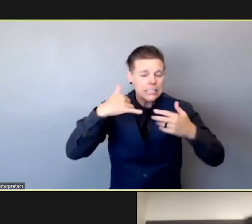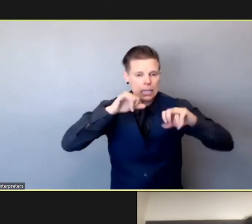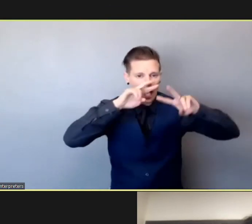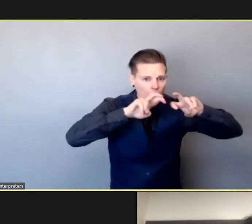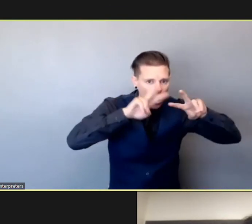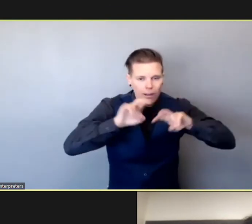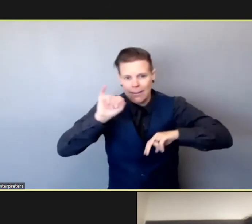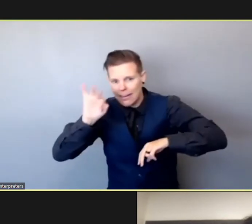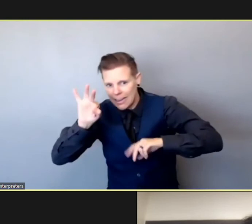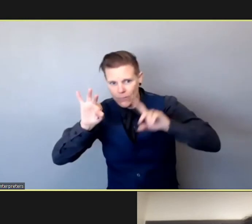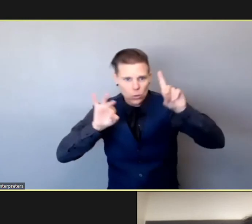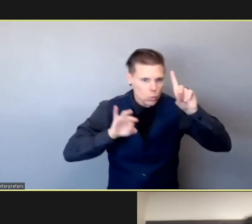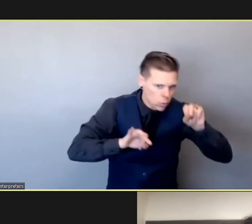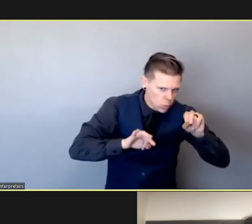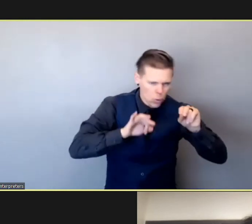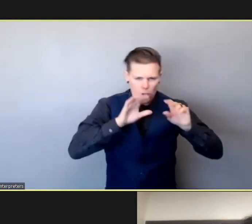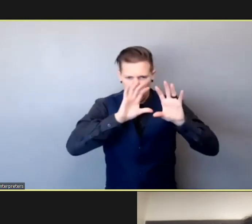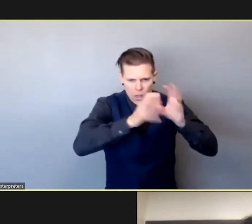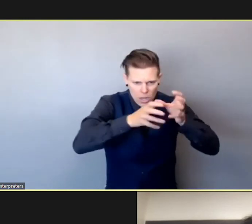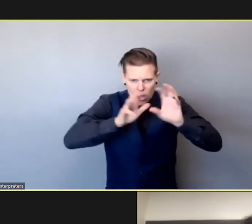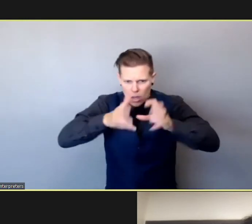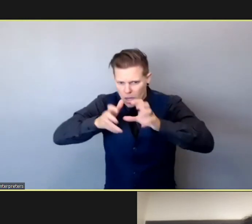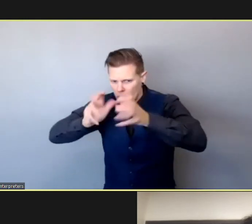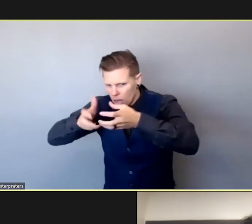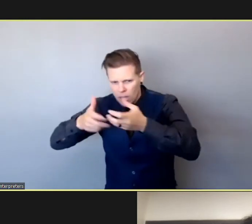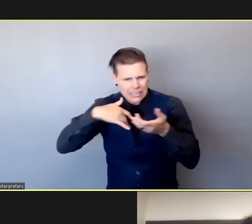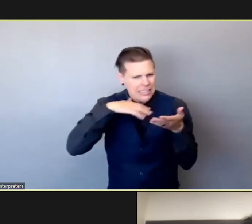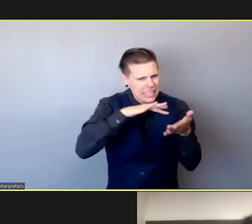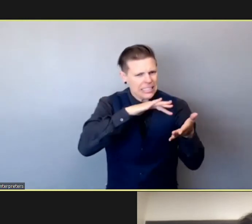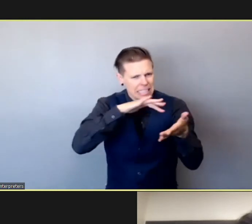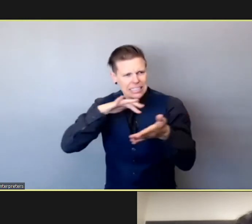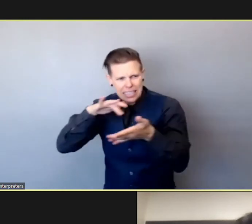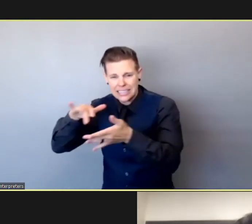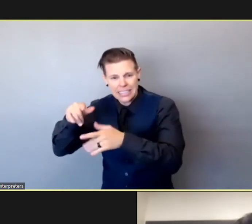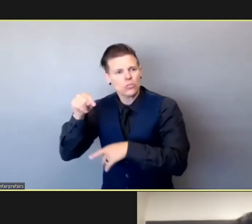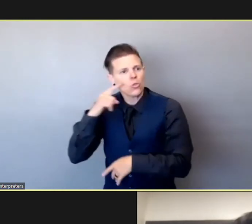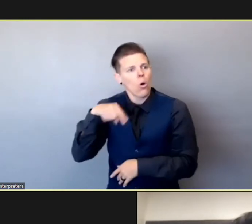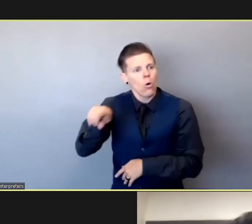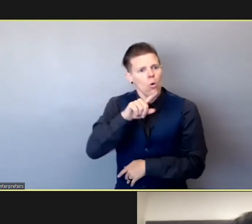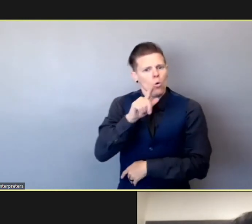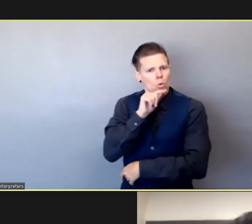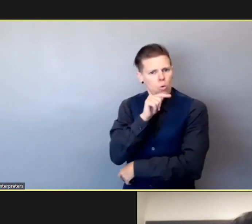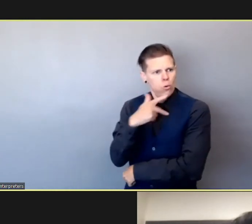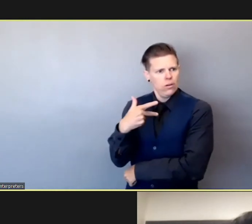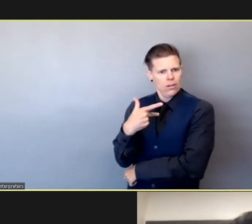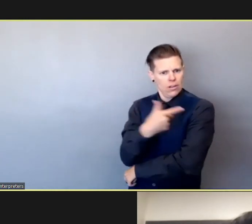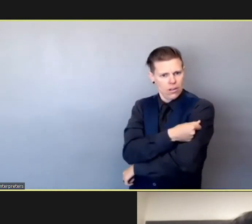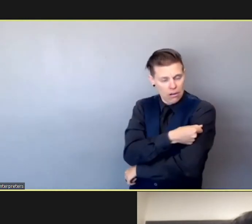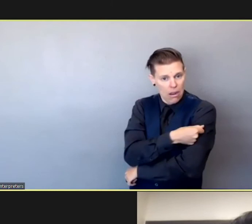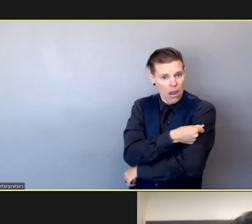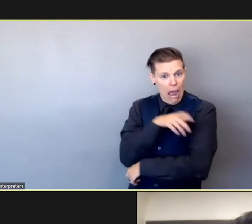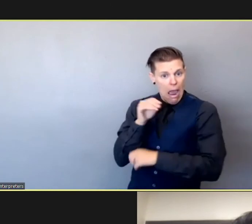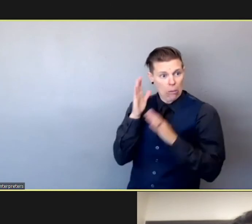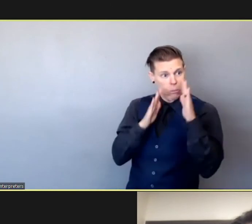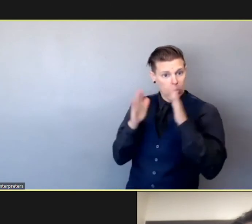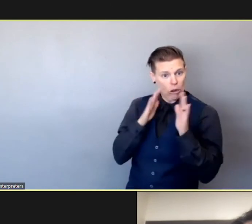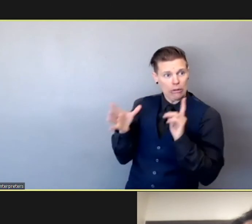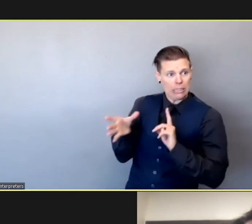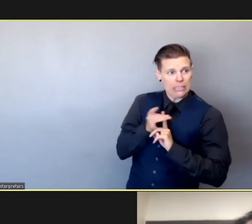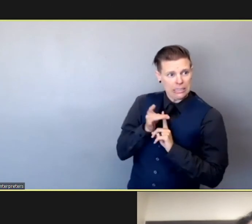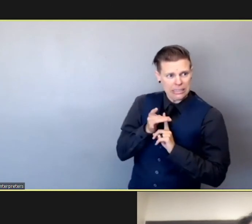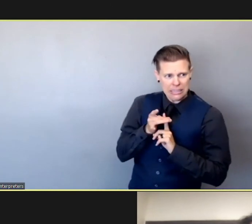think if you're worried, if you're vaccinated and worried about getting reinfected, we've just gone over a host of things you can